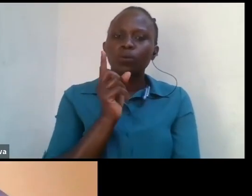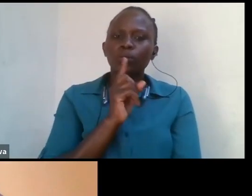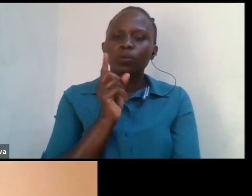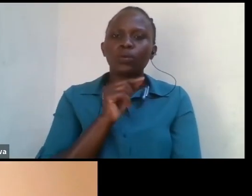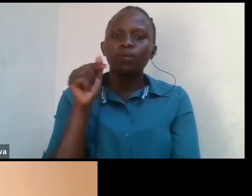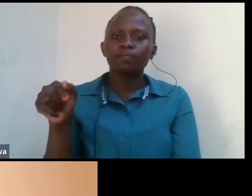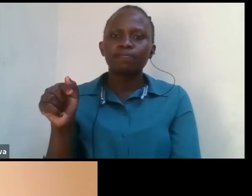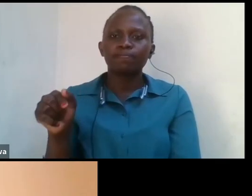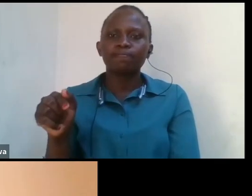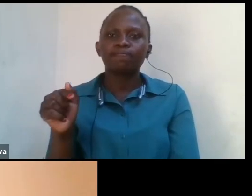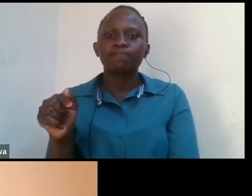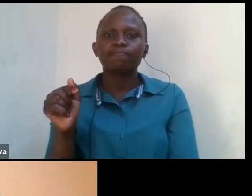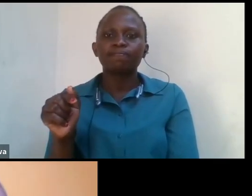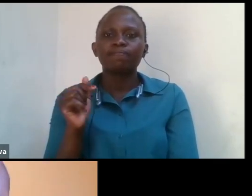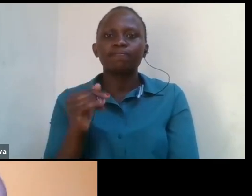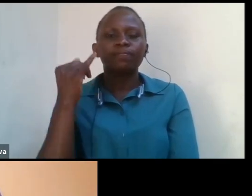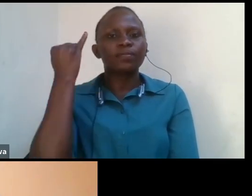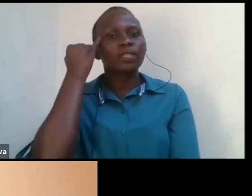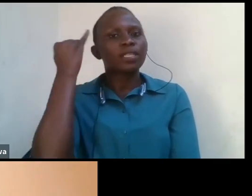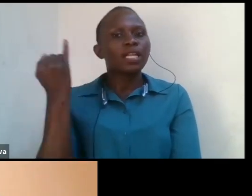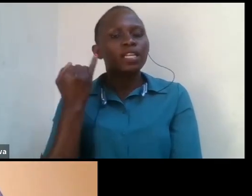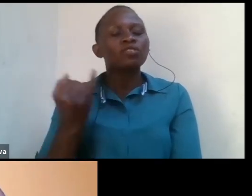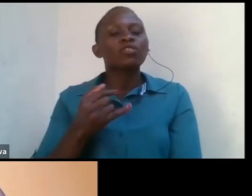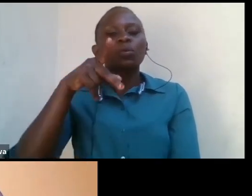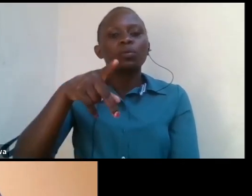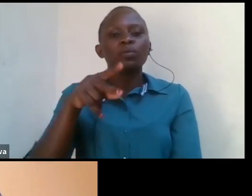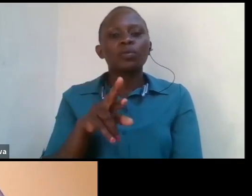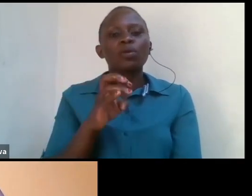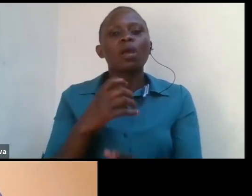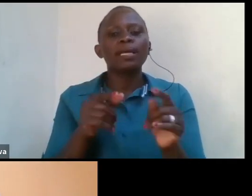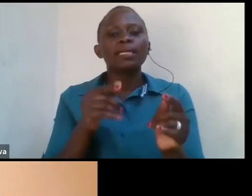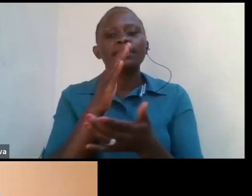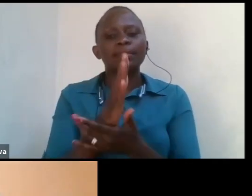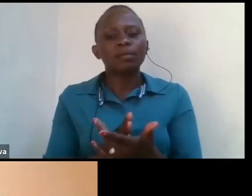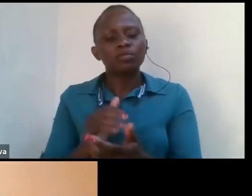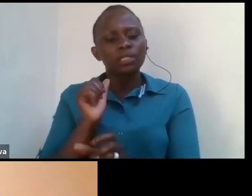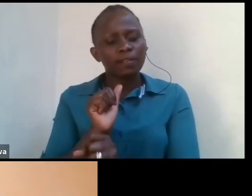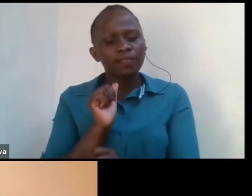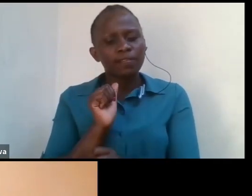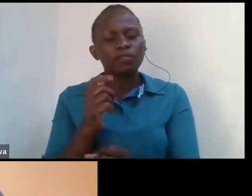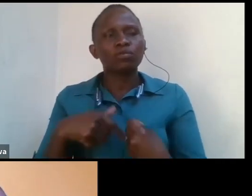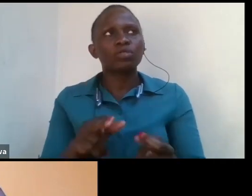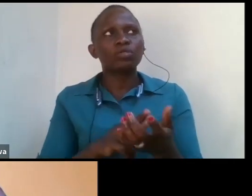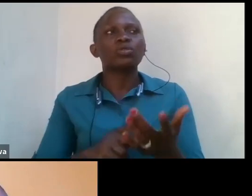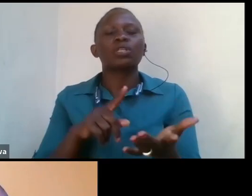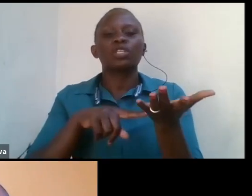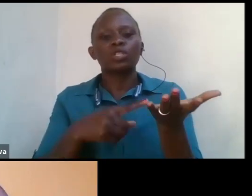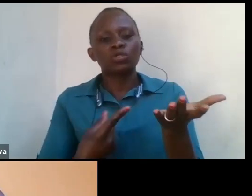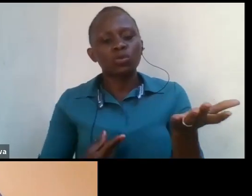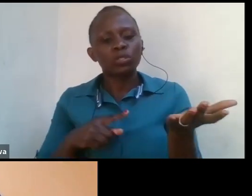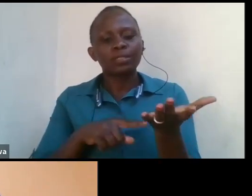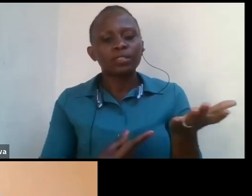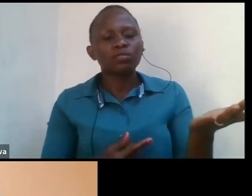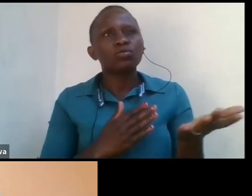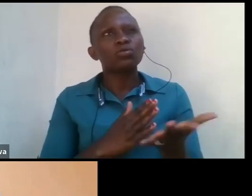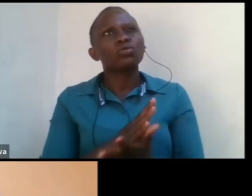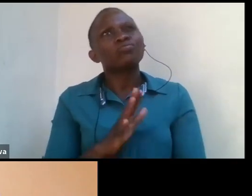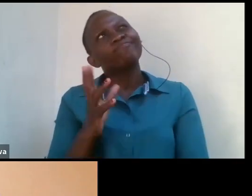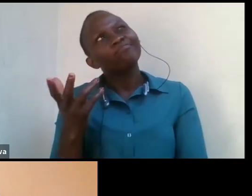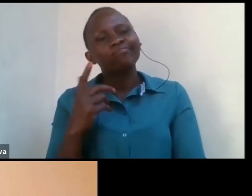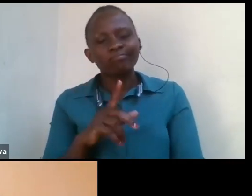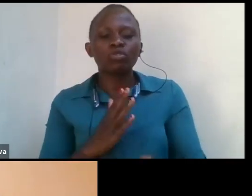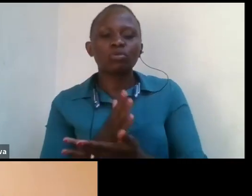just intellectual property, but some of the stuff that we're talking about, which is about the technology that is behind. I think Phyllis started off